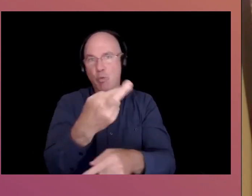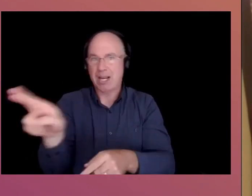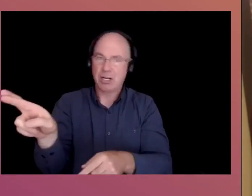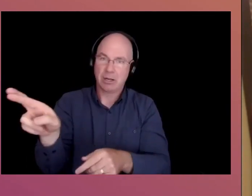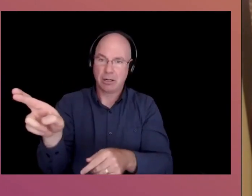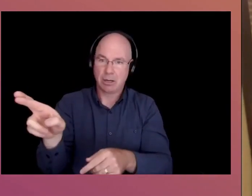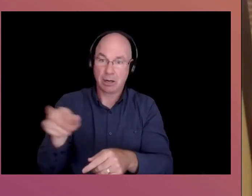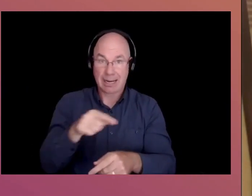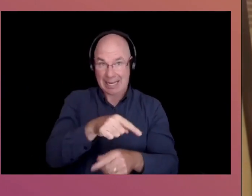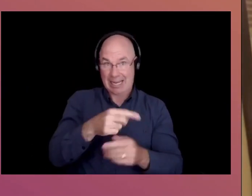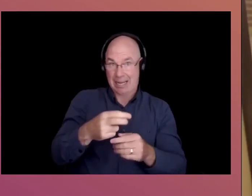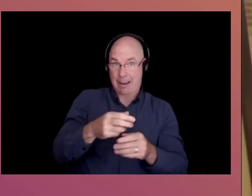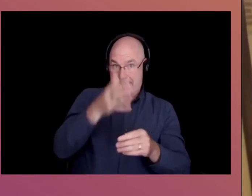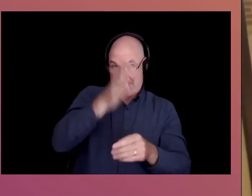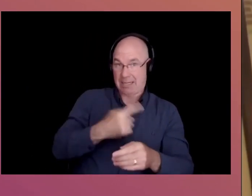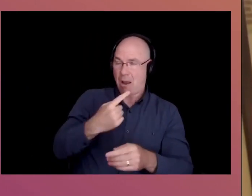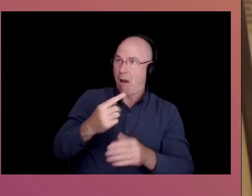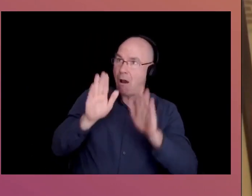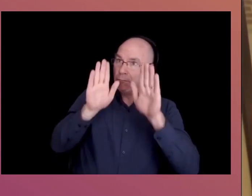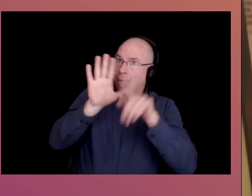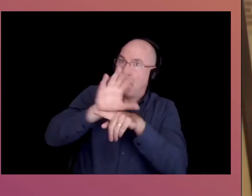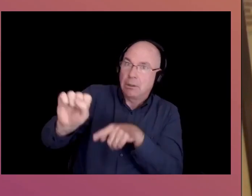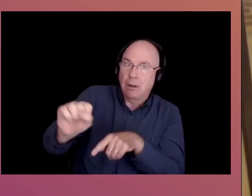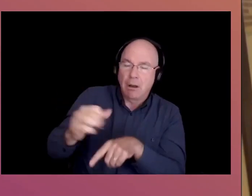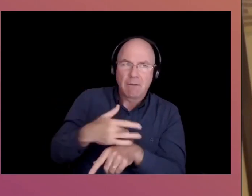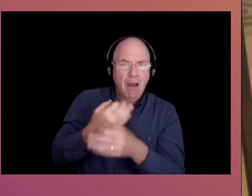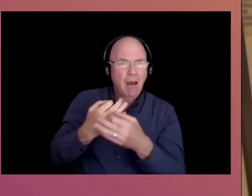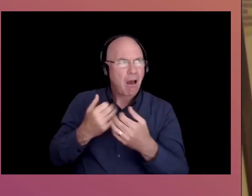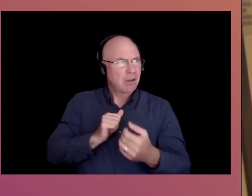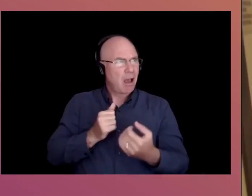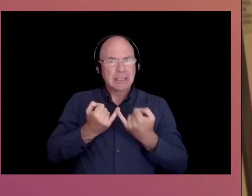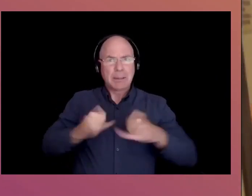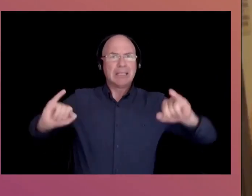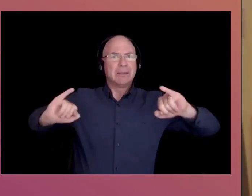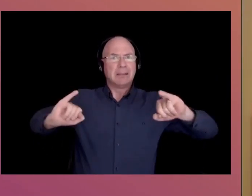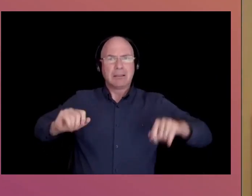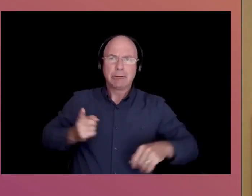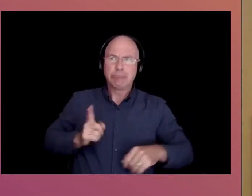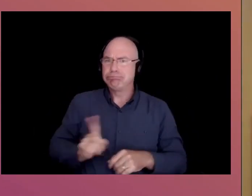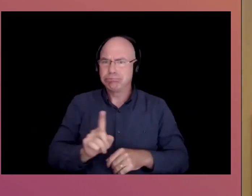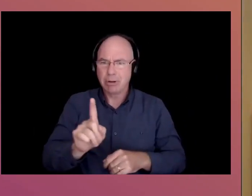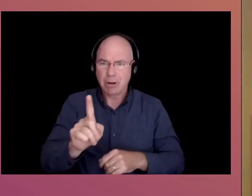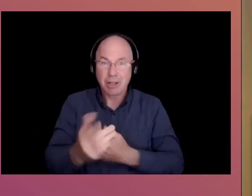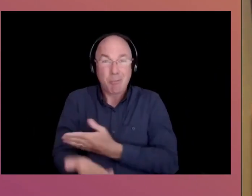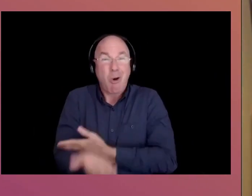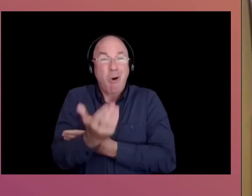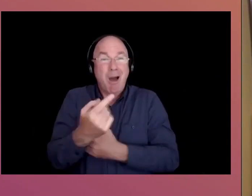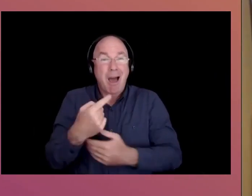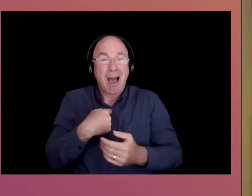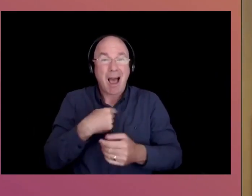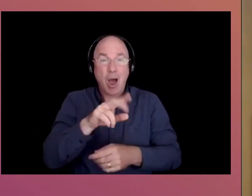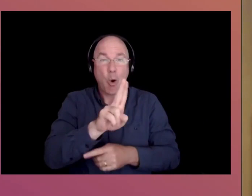awesome experience. It makes me feel free to go where I need to go. This morning, I got out of the Uber